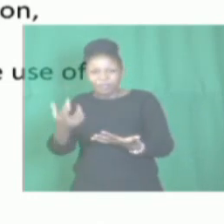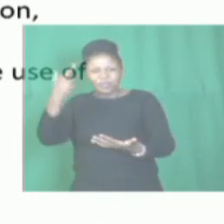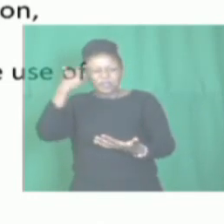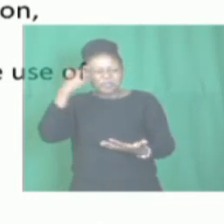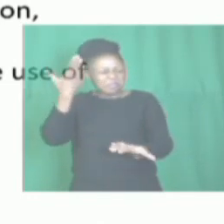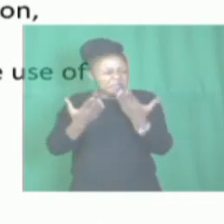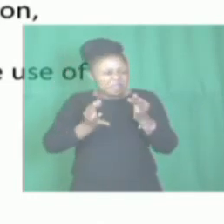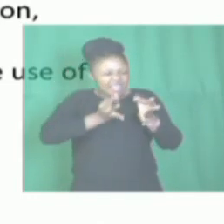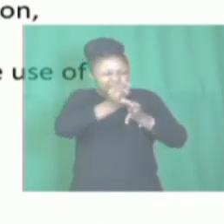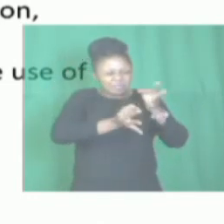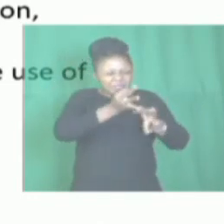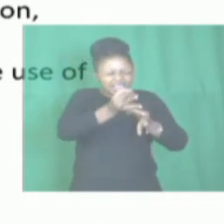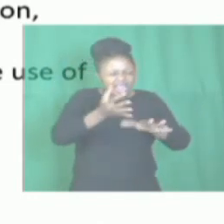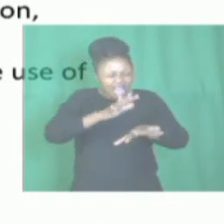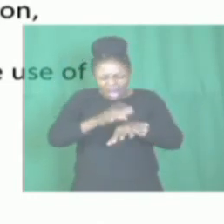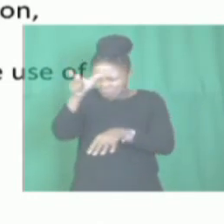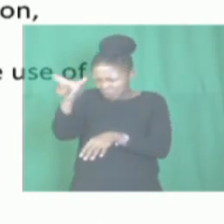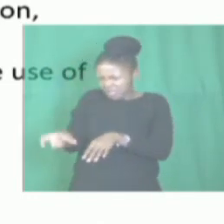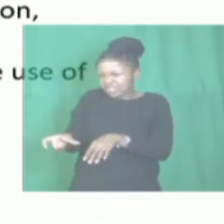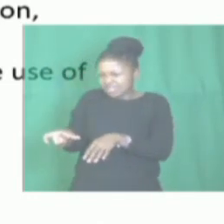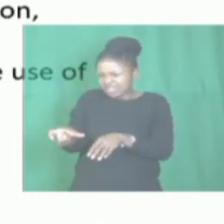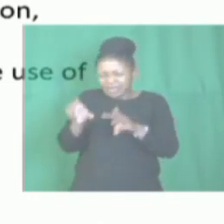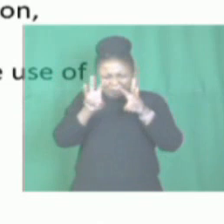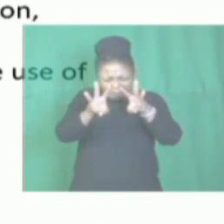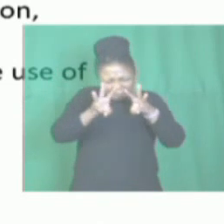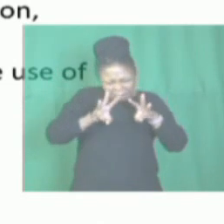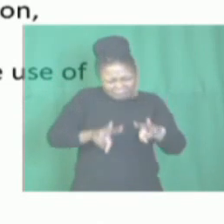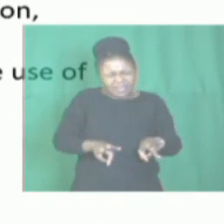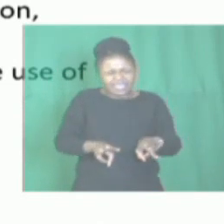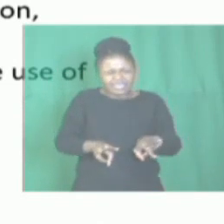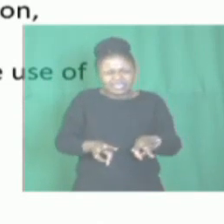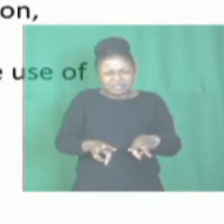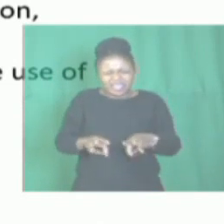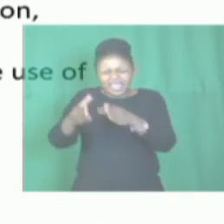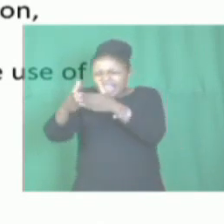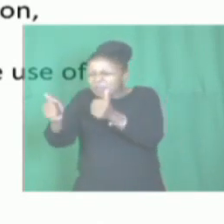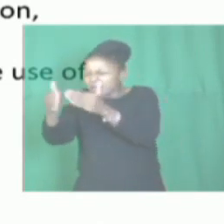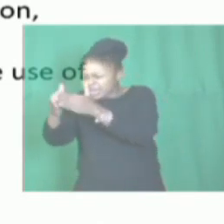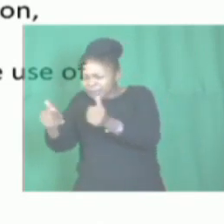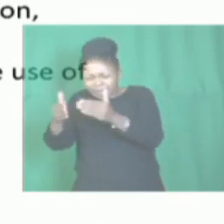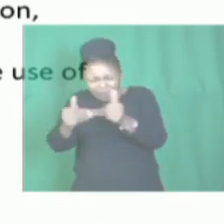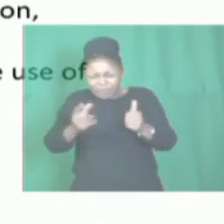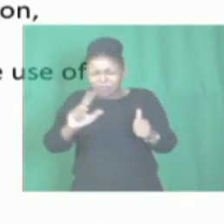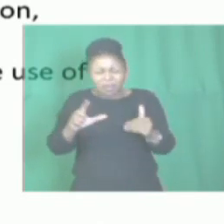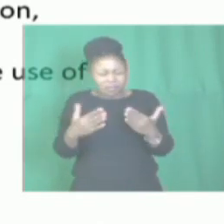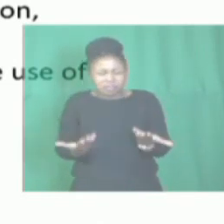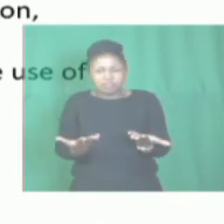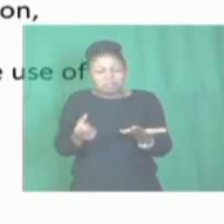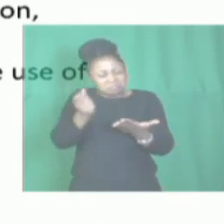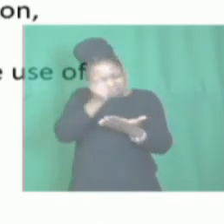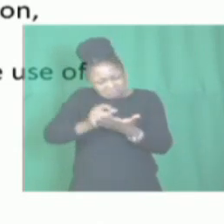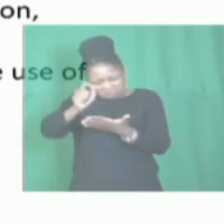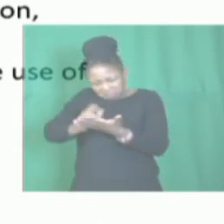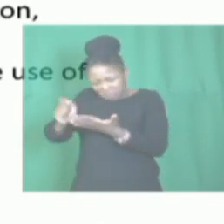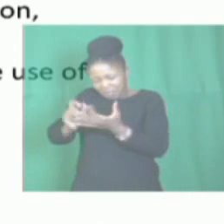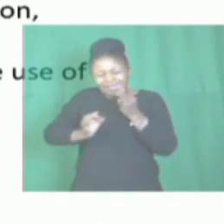scene, or a view, or a person. So when you do this, dear learner, make sure that